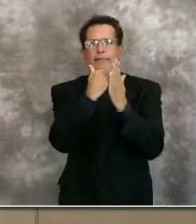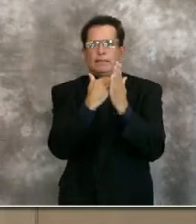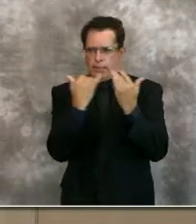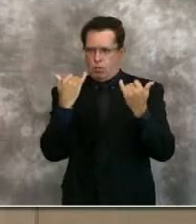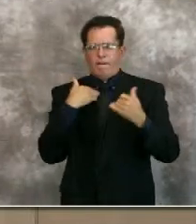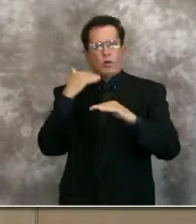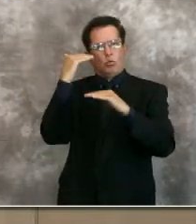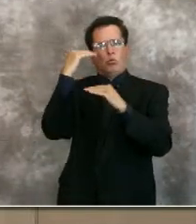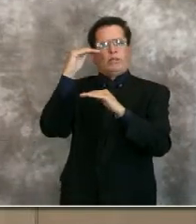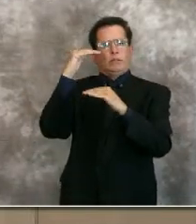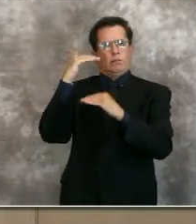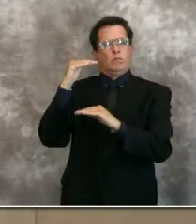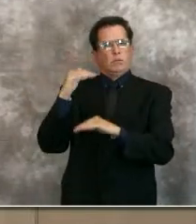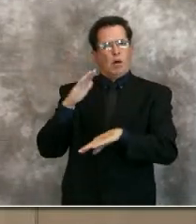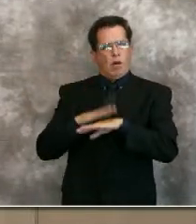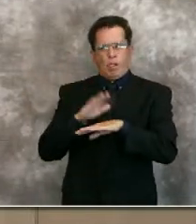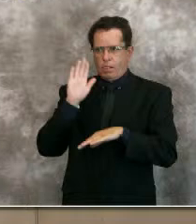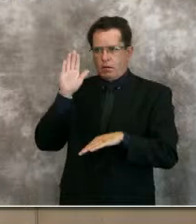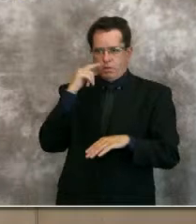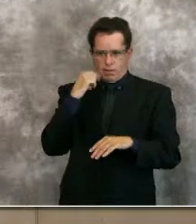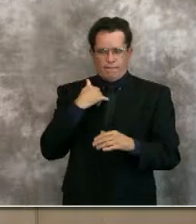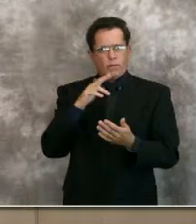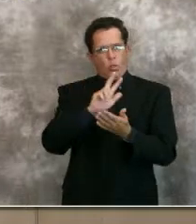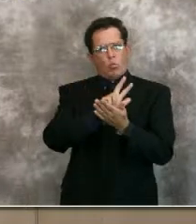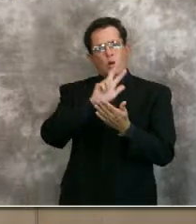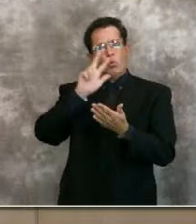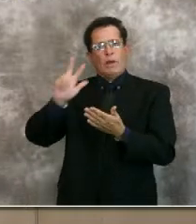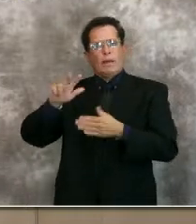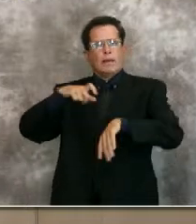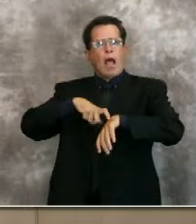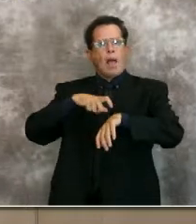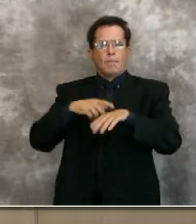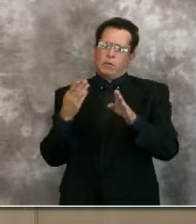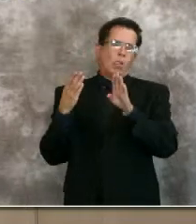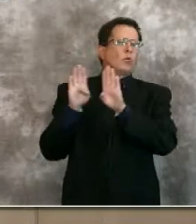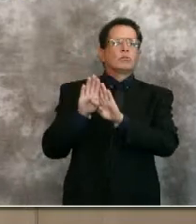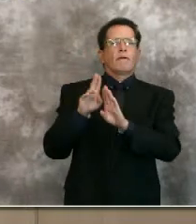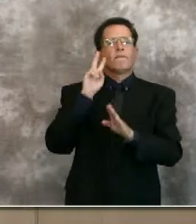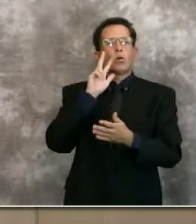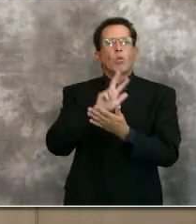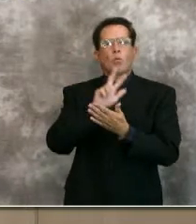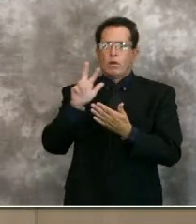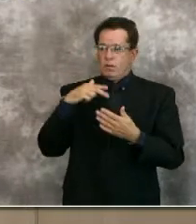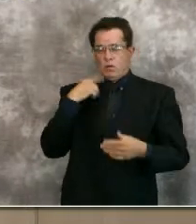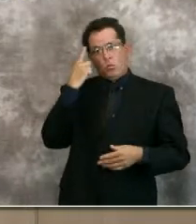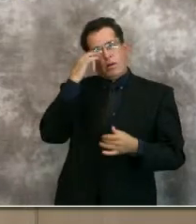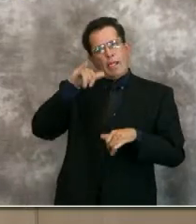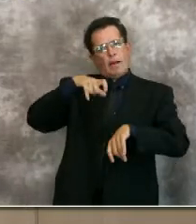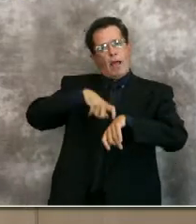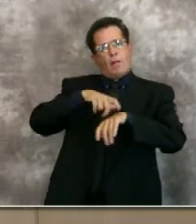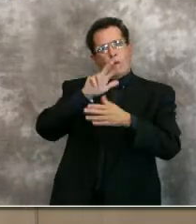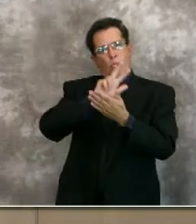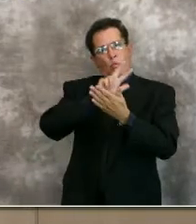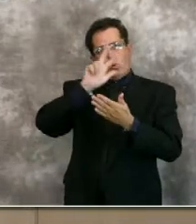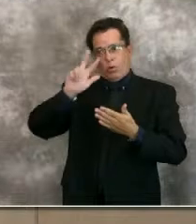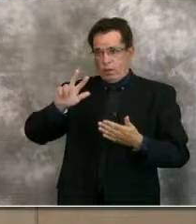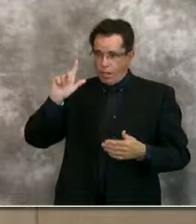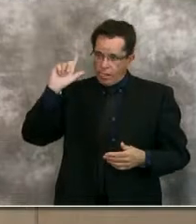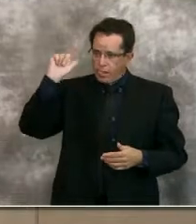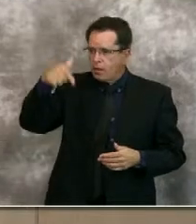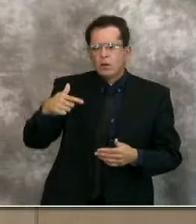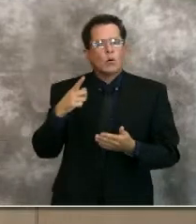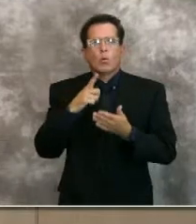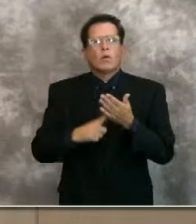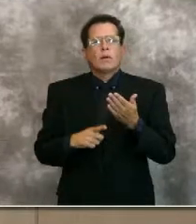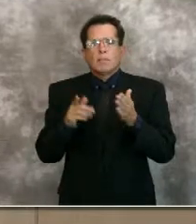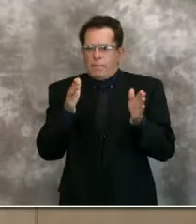lot of us heard this 3-week time frame, and I'm wondering if you can tell us what happens at that 3-week time frame. Do things get reassessed, and